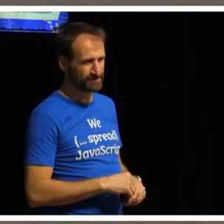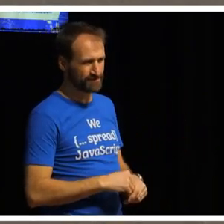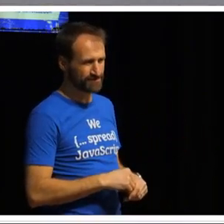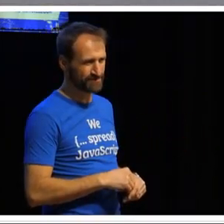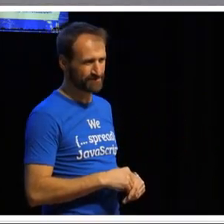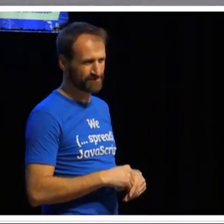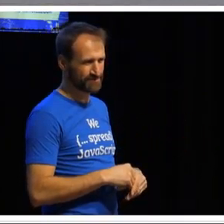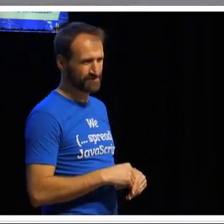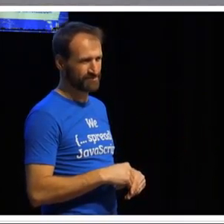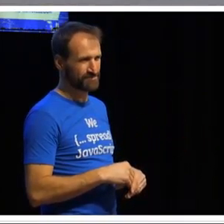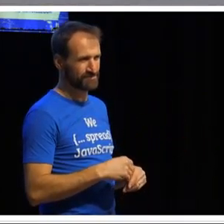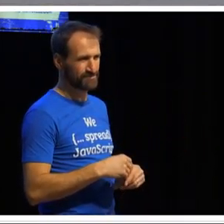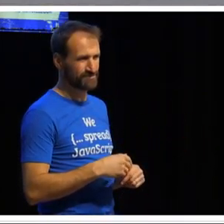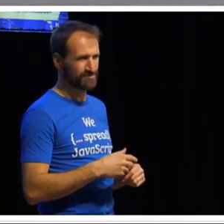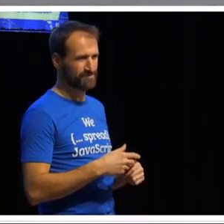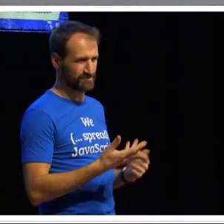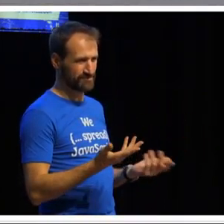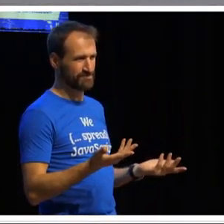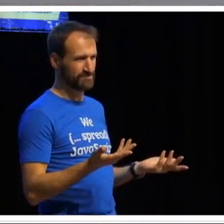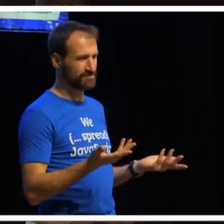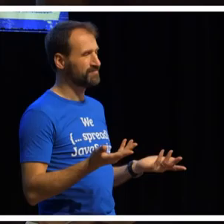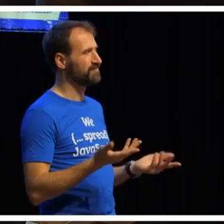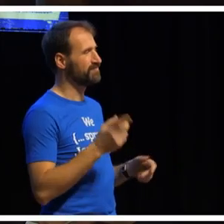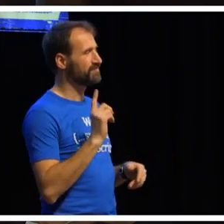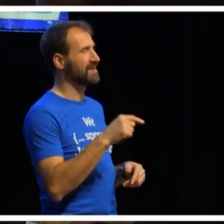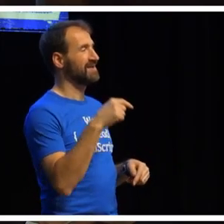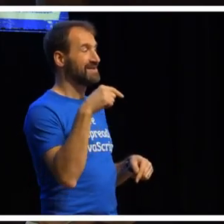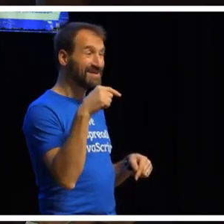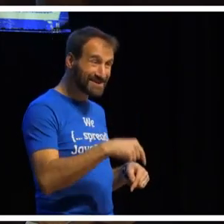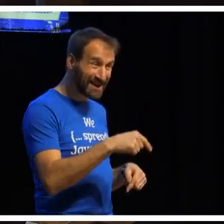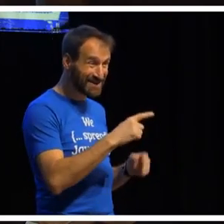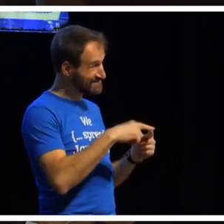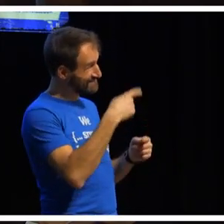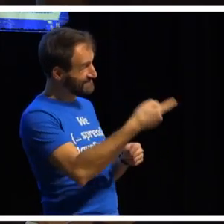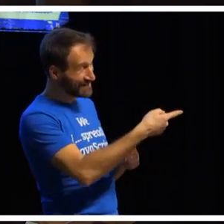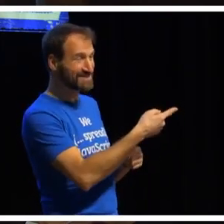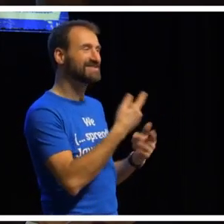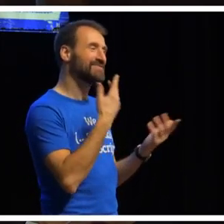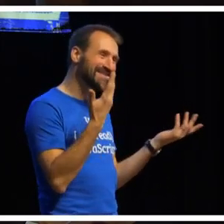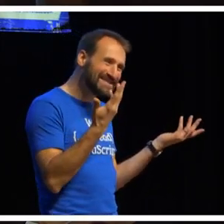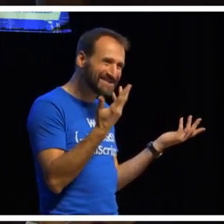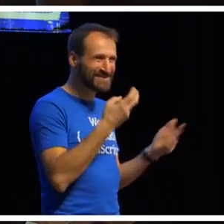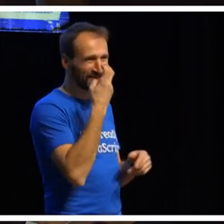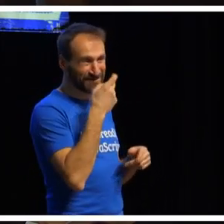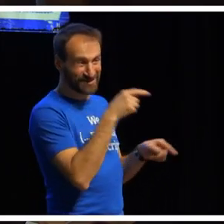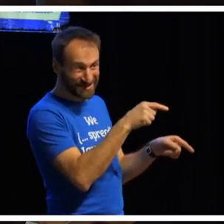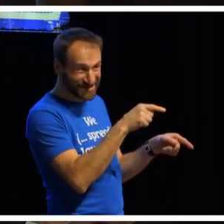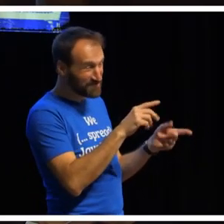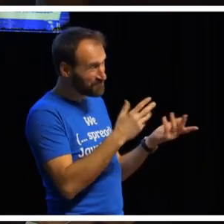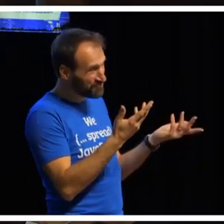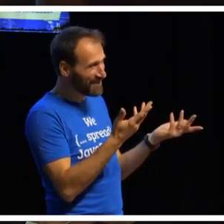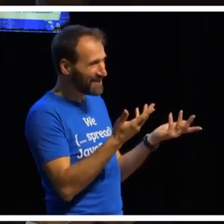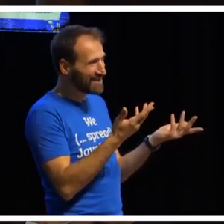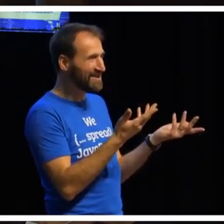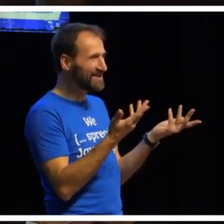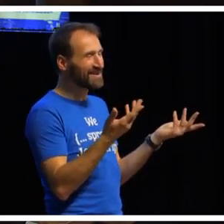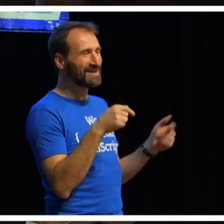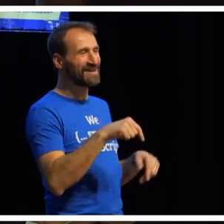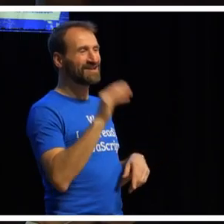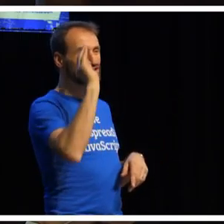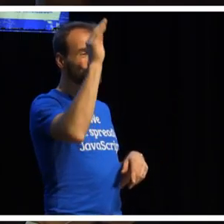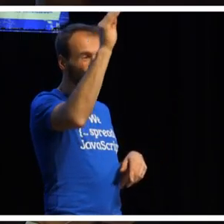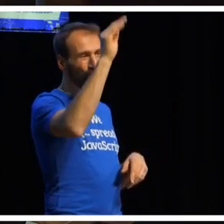However, the problem is, what happens next year when Apple decide to remove all the ports? So this